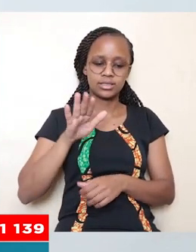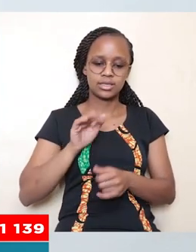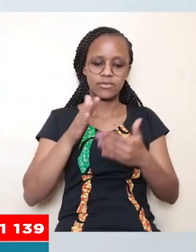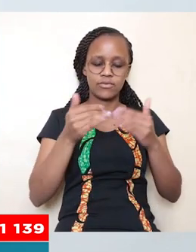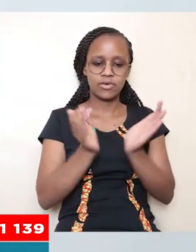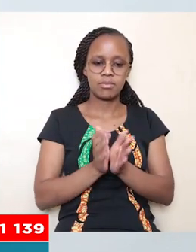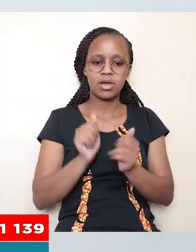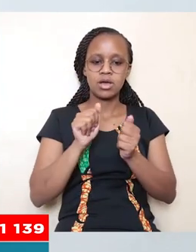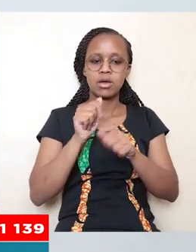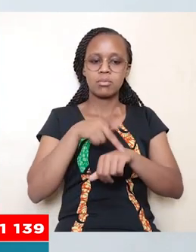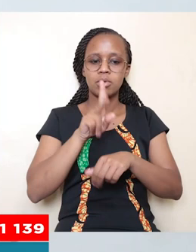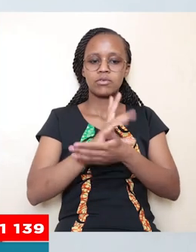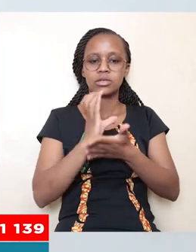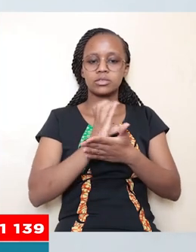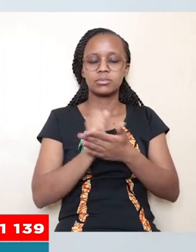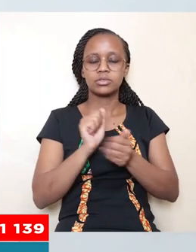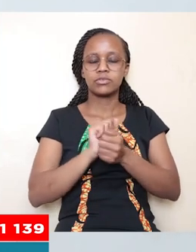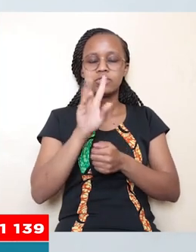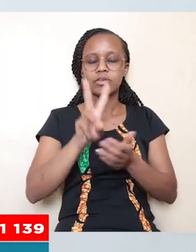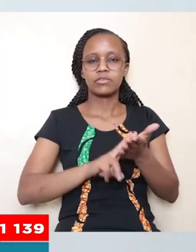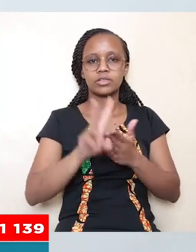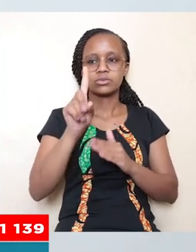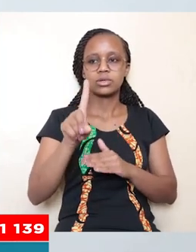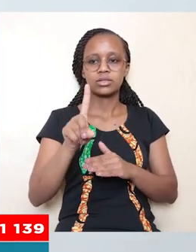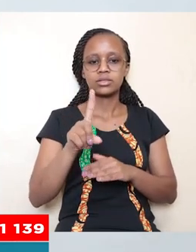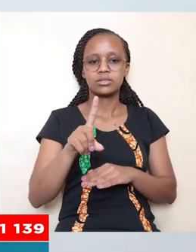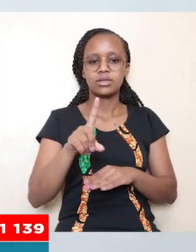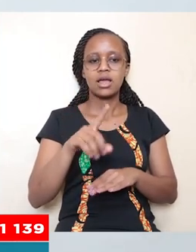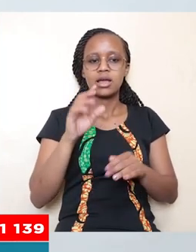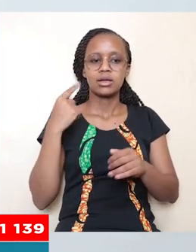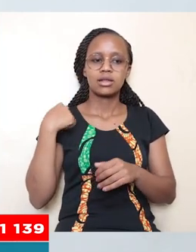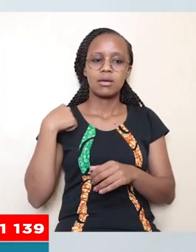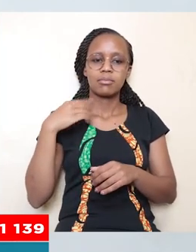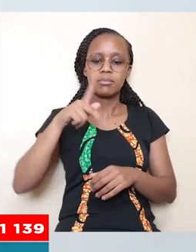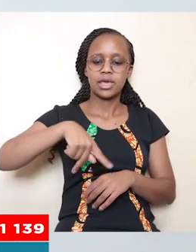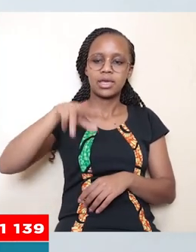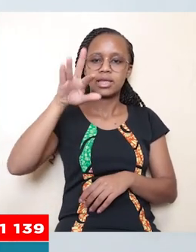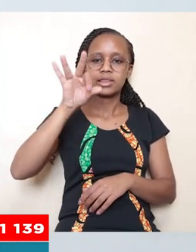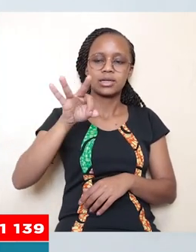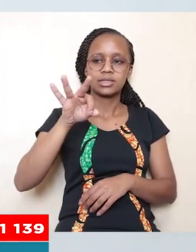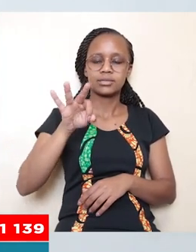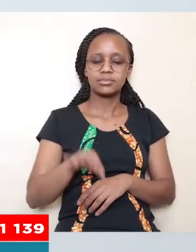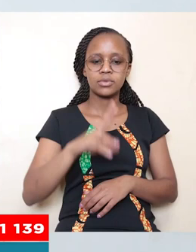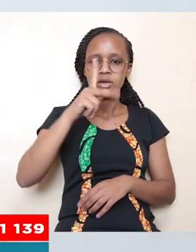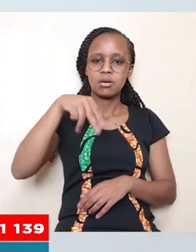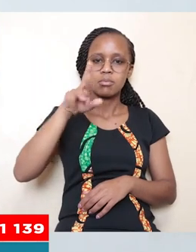Proverbs 14, 1. P number 3 is providence from both sides. And we say that